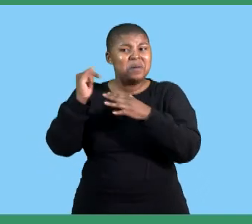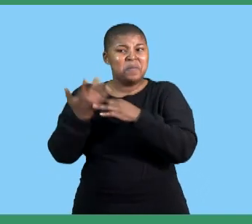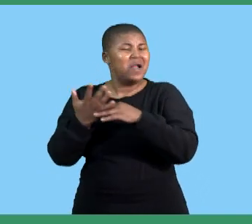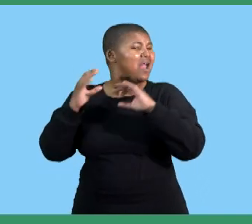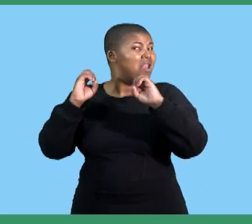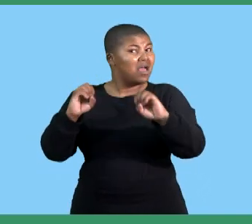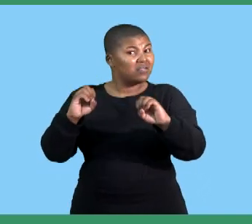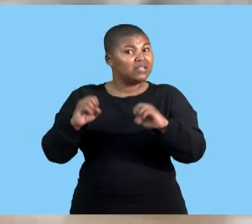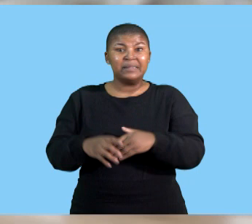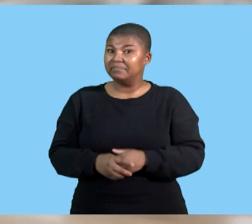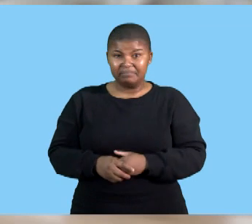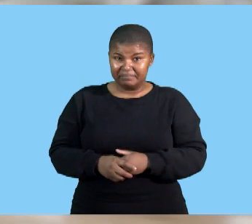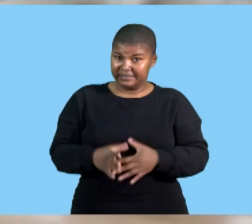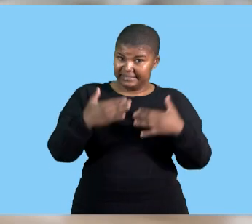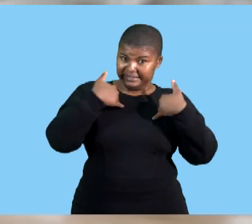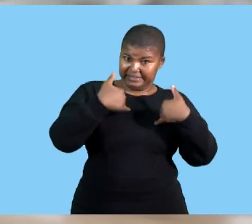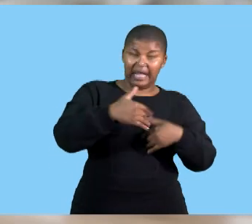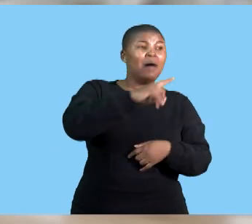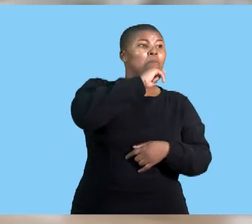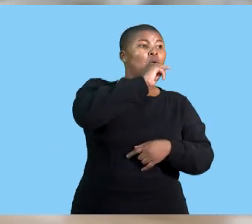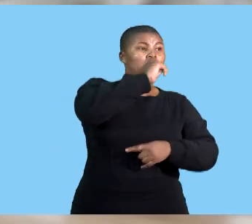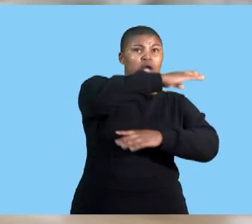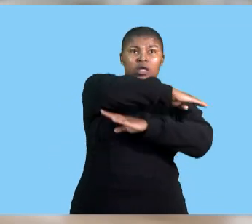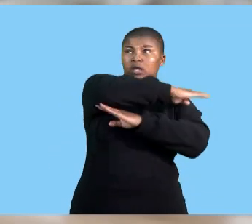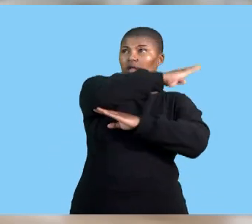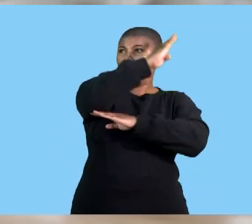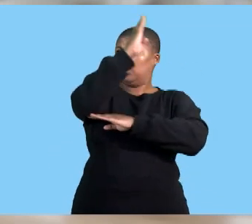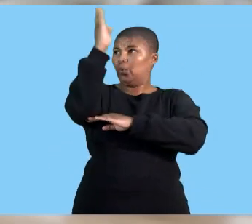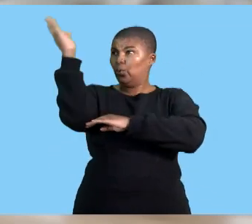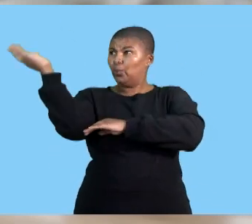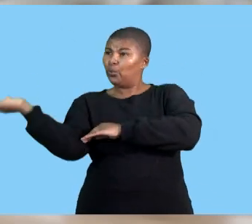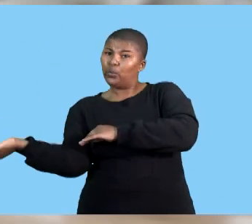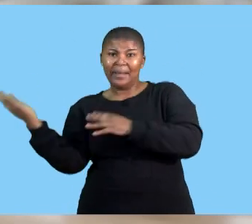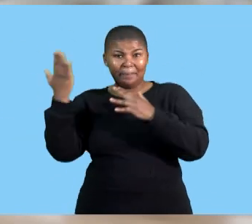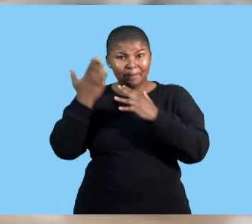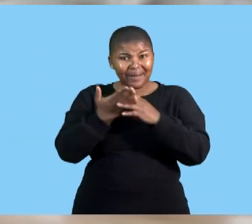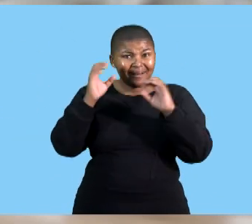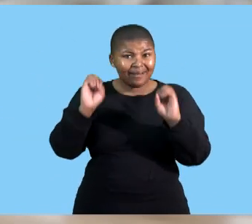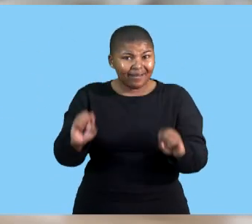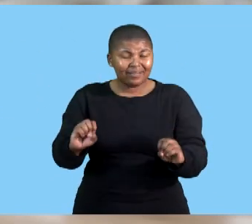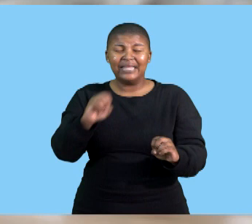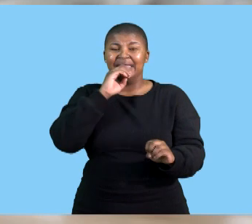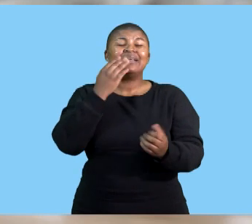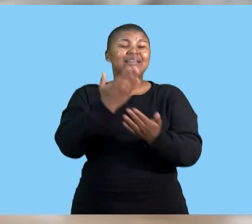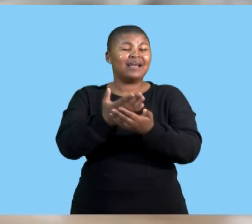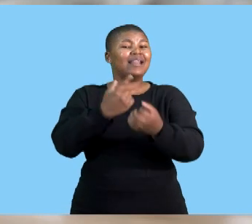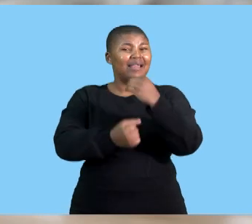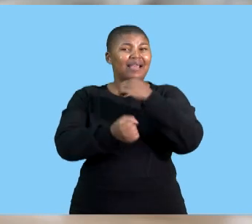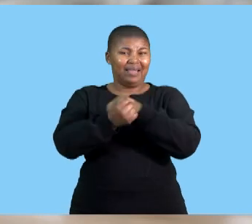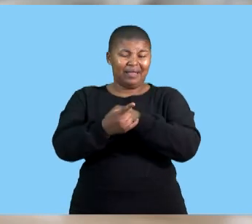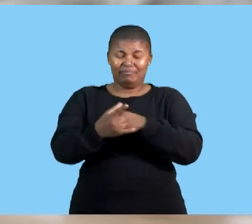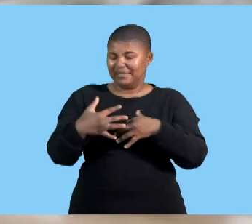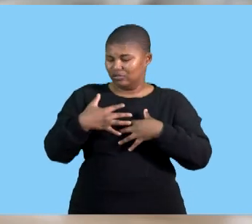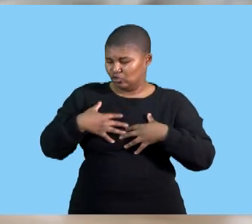be productive from morning until the evening without having to take any breaks. And this might cause a lot